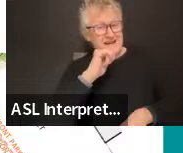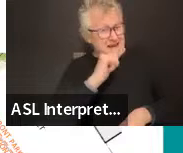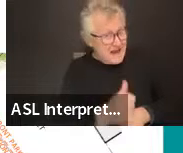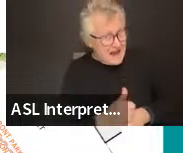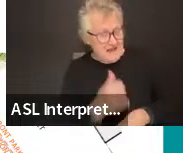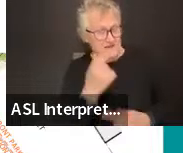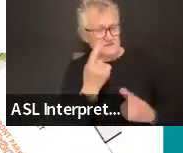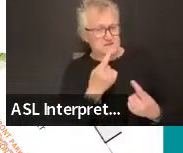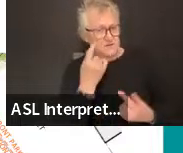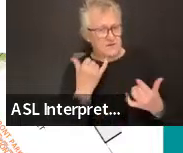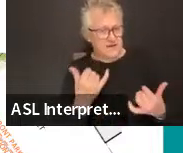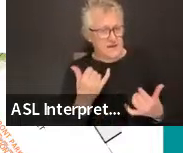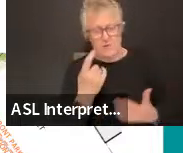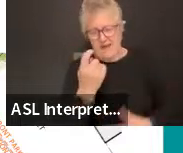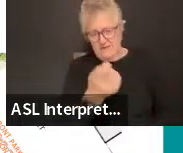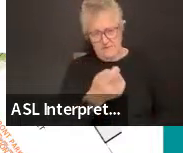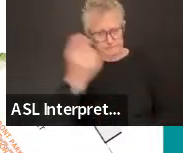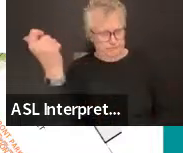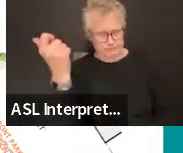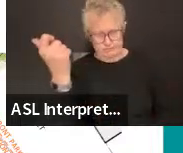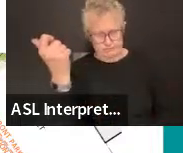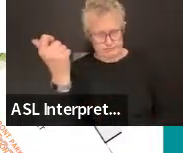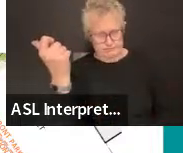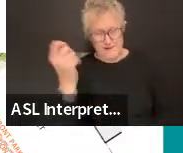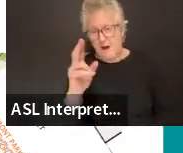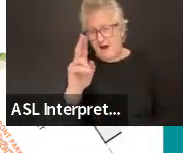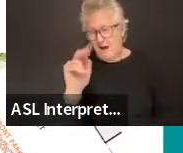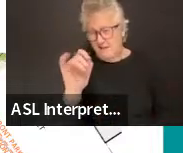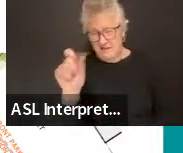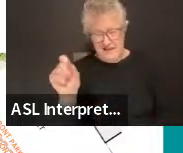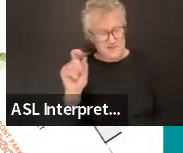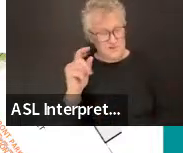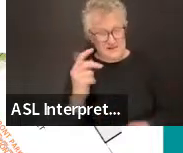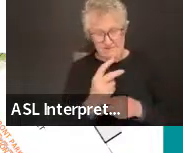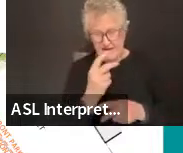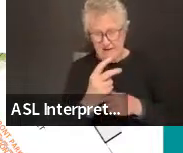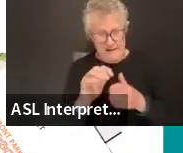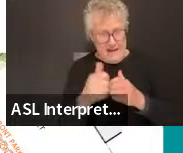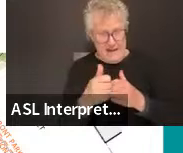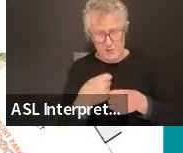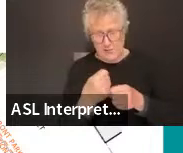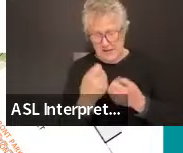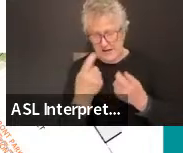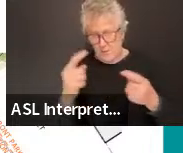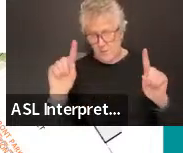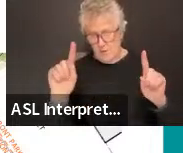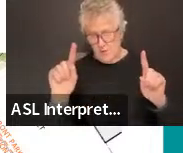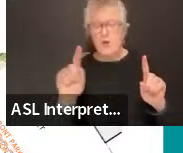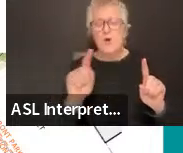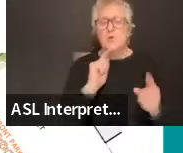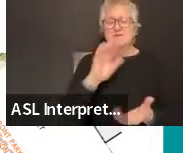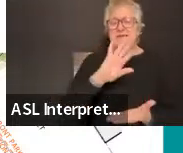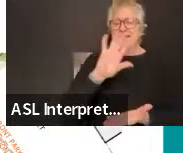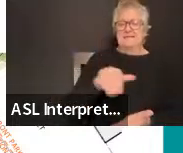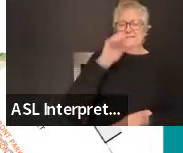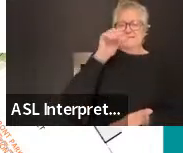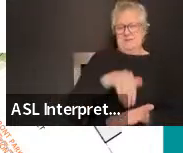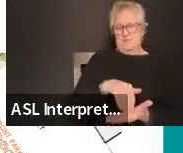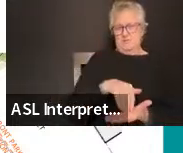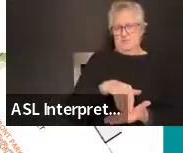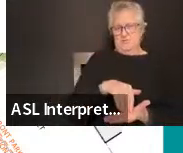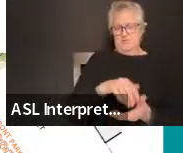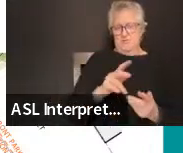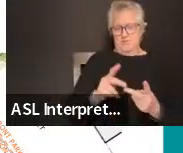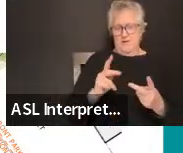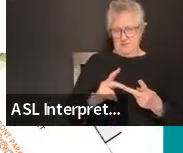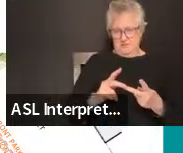point, unless we can find a reason to make it work, was the center platform location in this location. And the reason